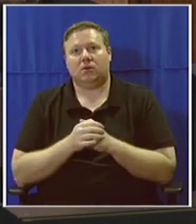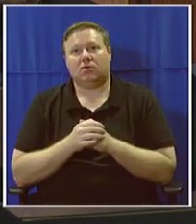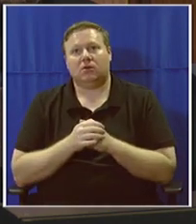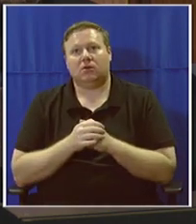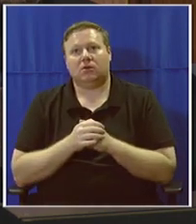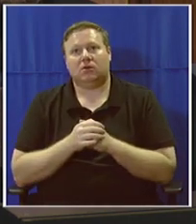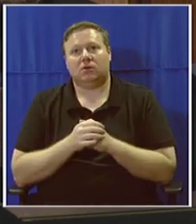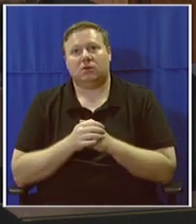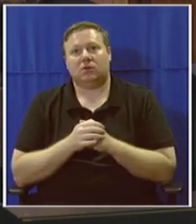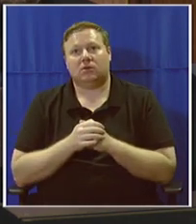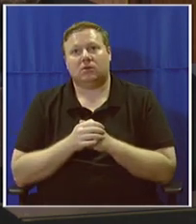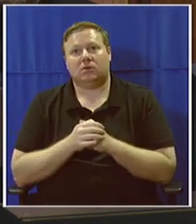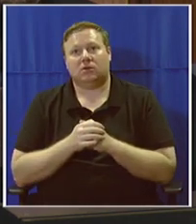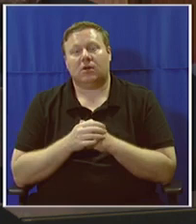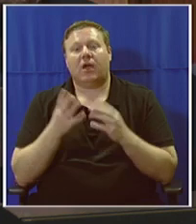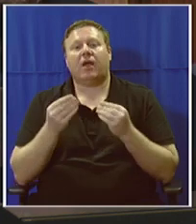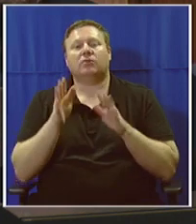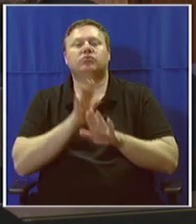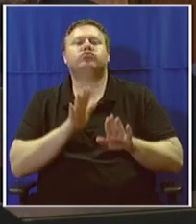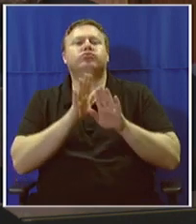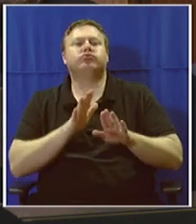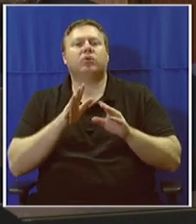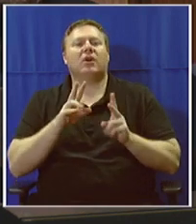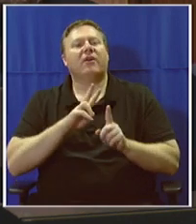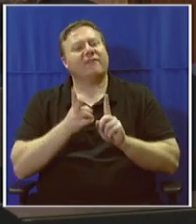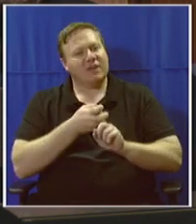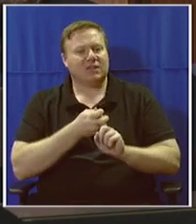and extended sincere sympathy to the victims